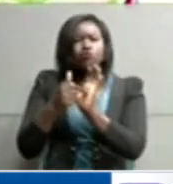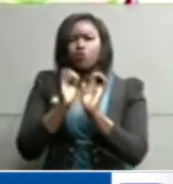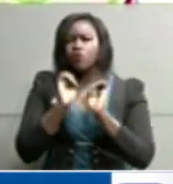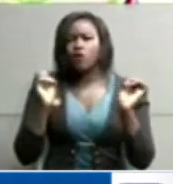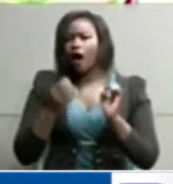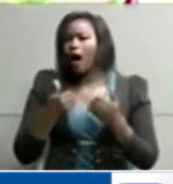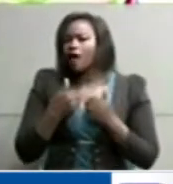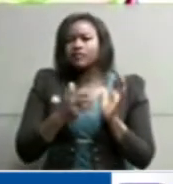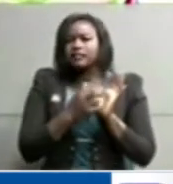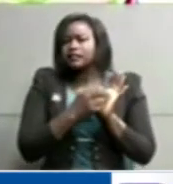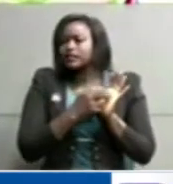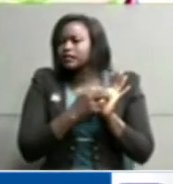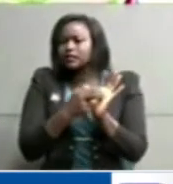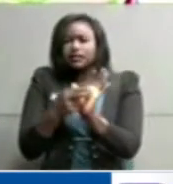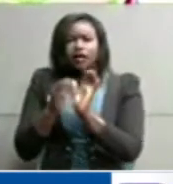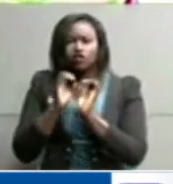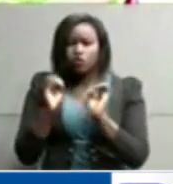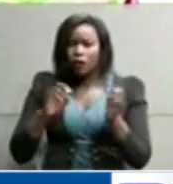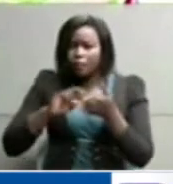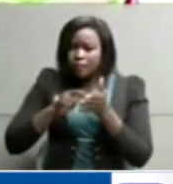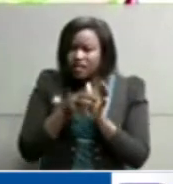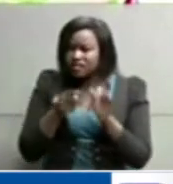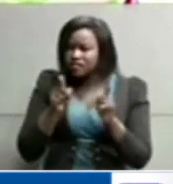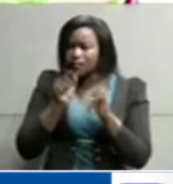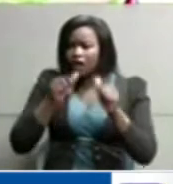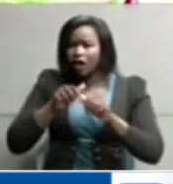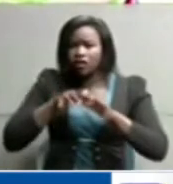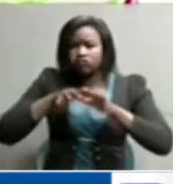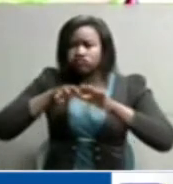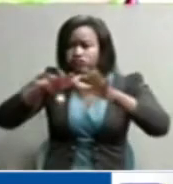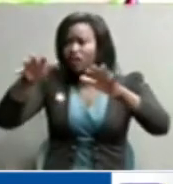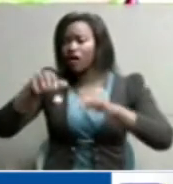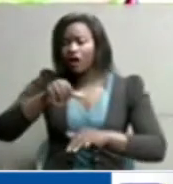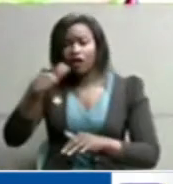does he infect people?